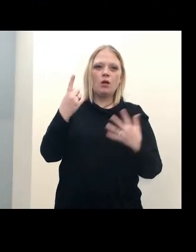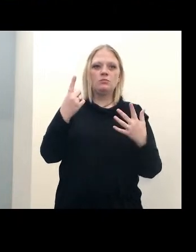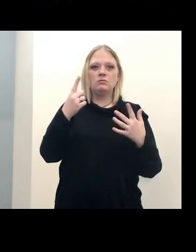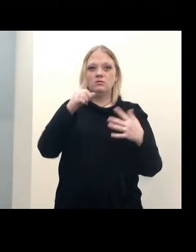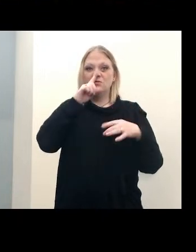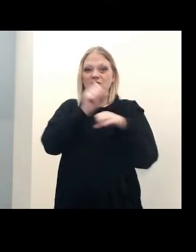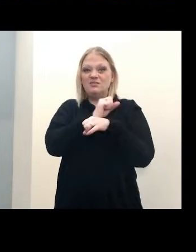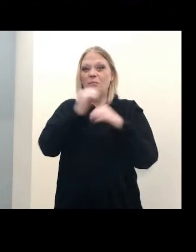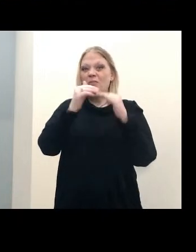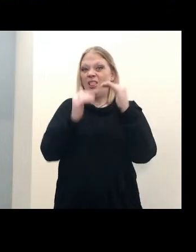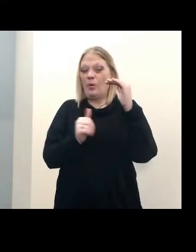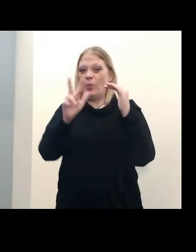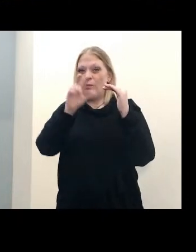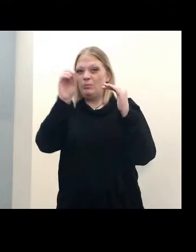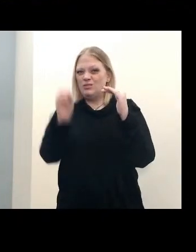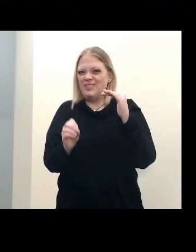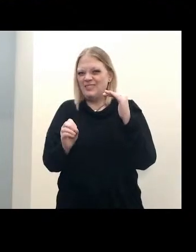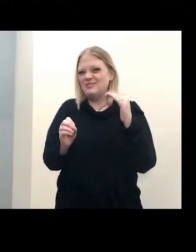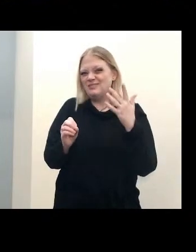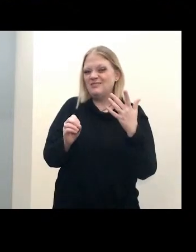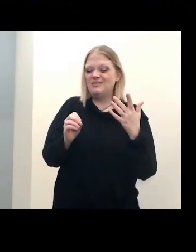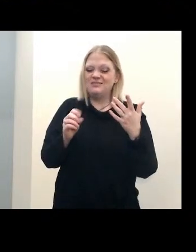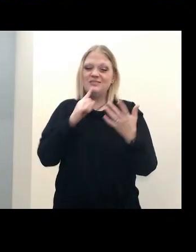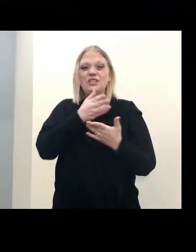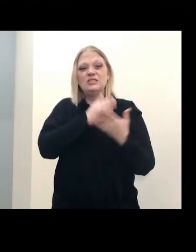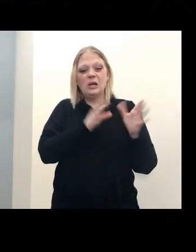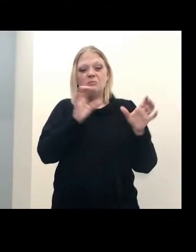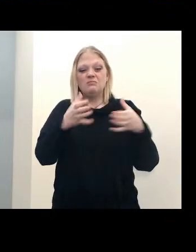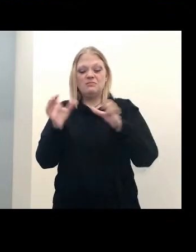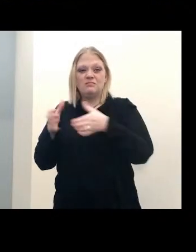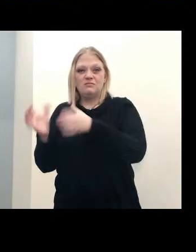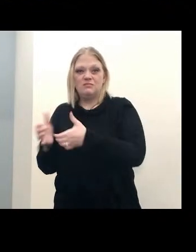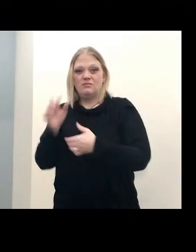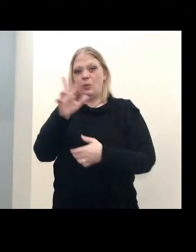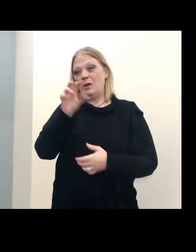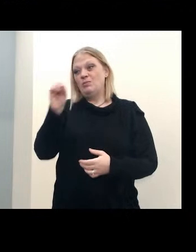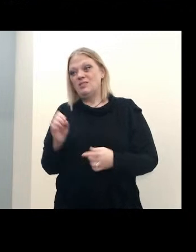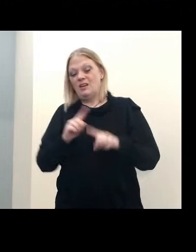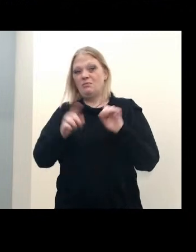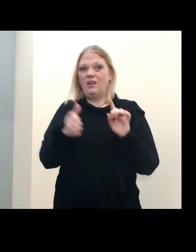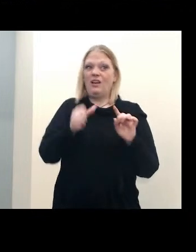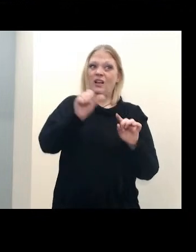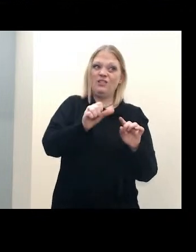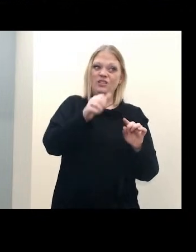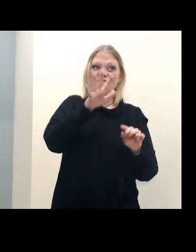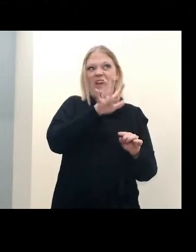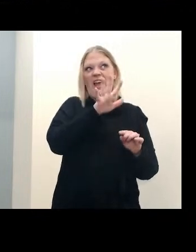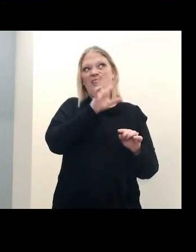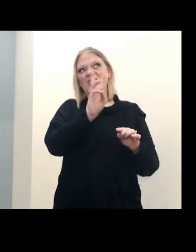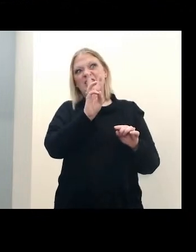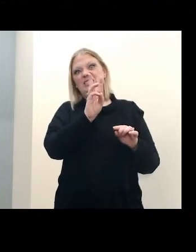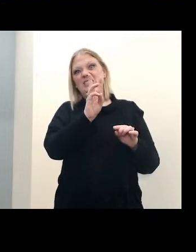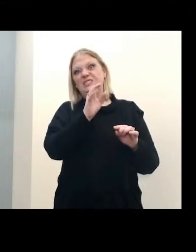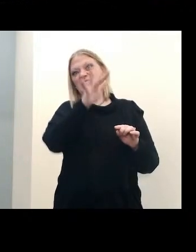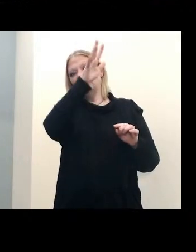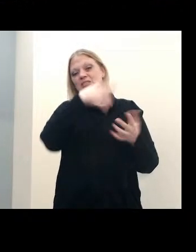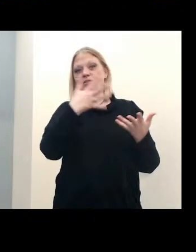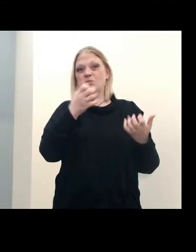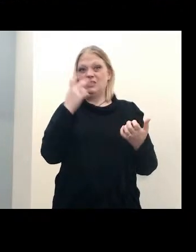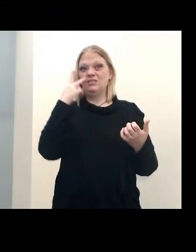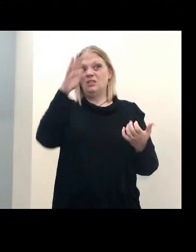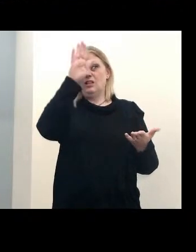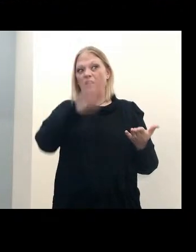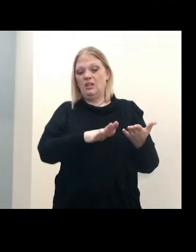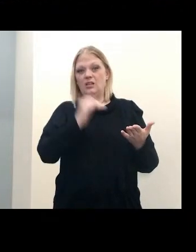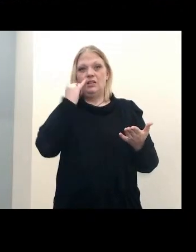actually below 3%. And there are some categories in the 3% area, but there are others that are still in the 5s and the 6s, and we need to see that go down if we're